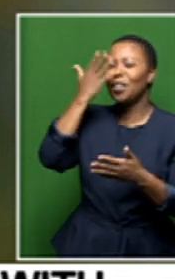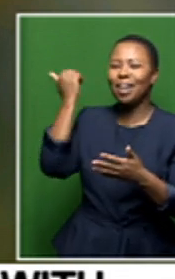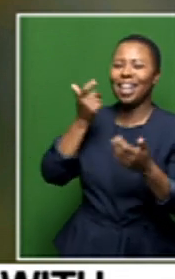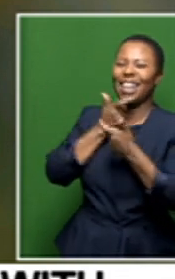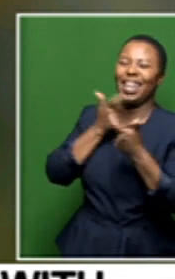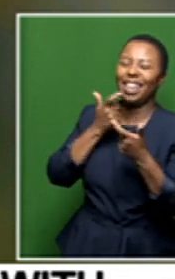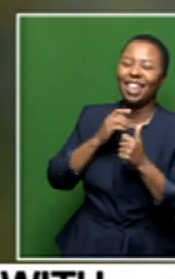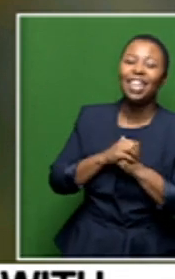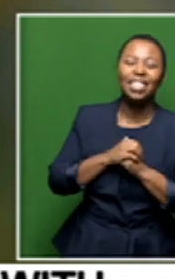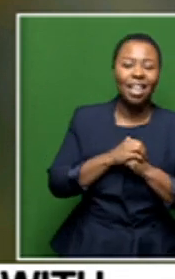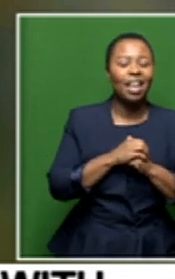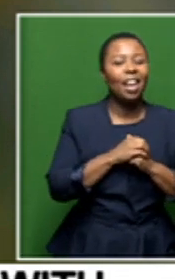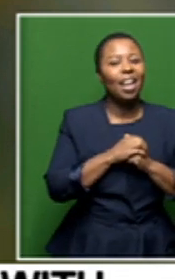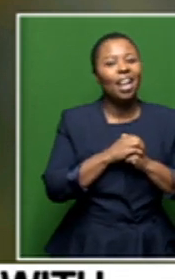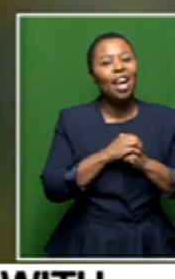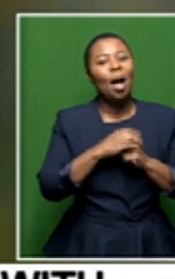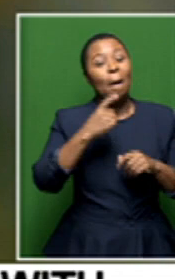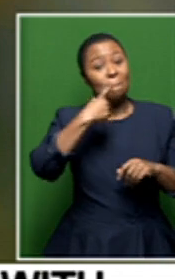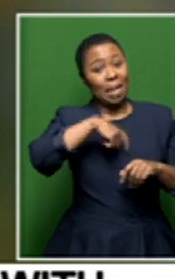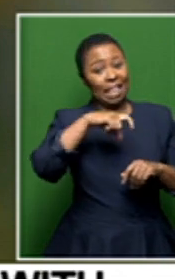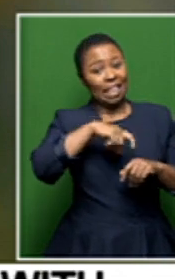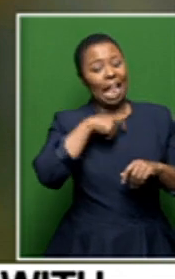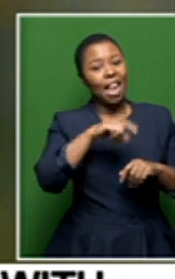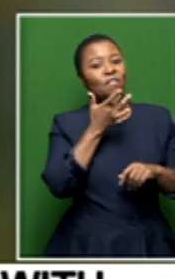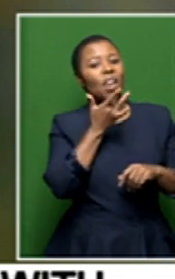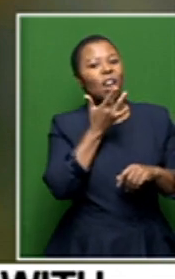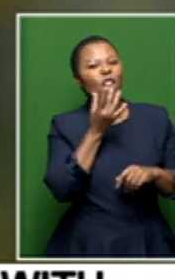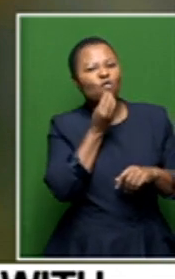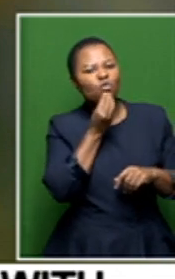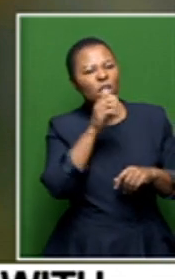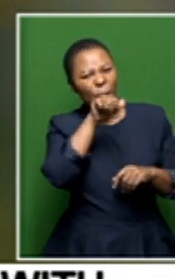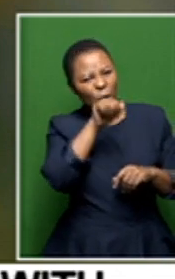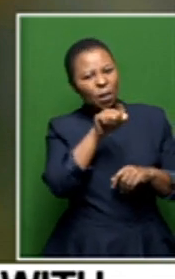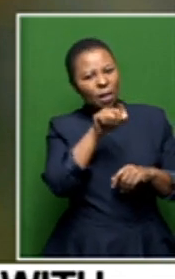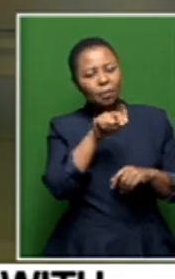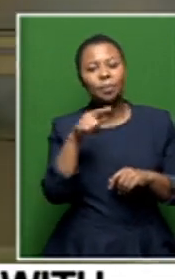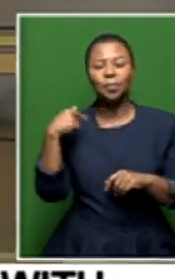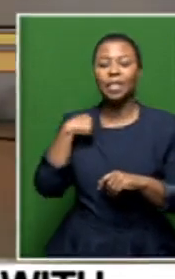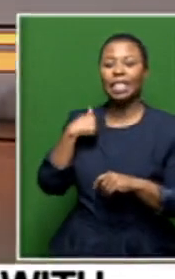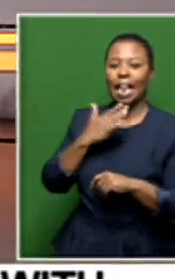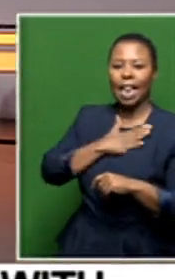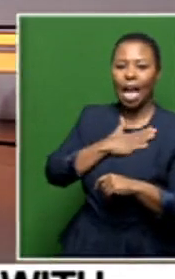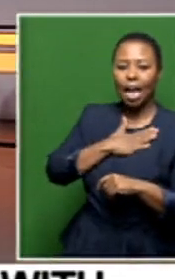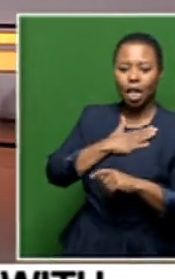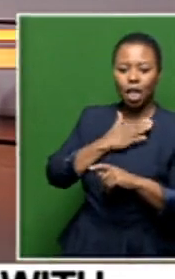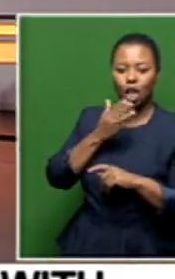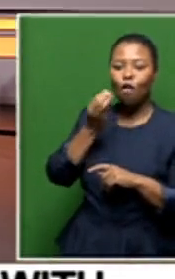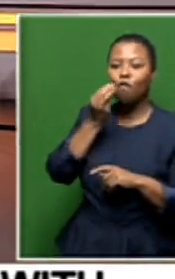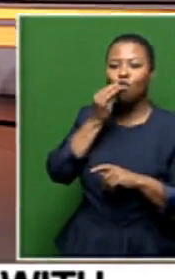Right. Now, speak to us about your personal favorite meals that you really enjoy cooking. I love cooking traditional